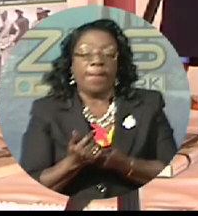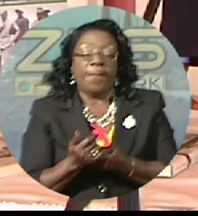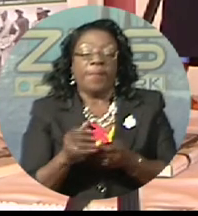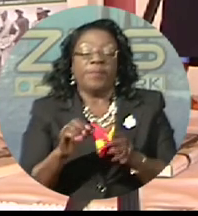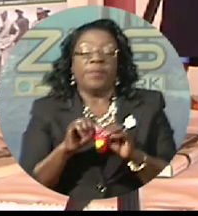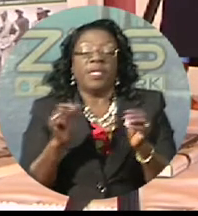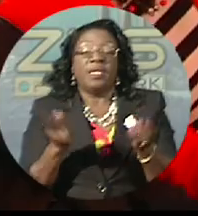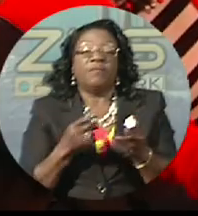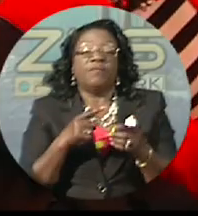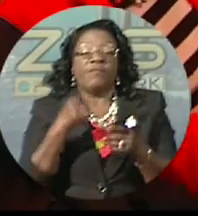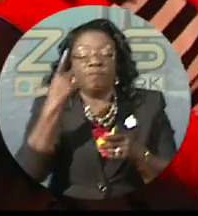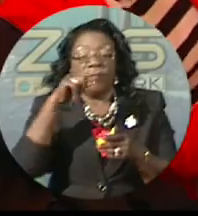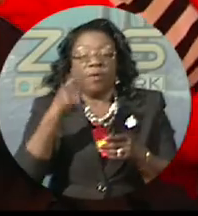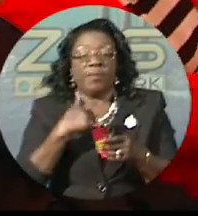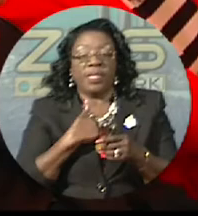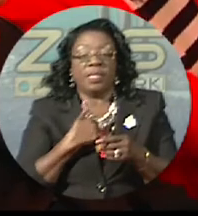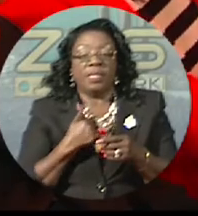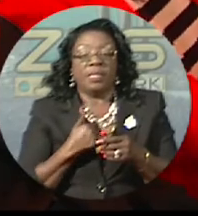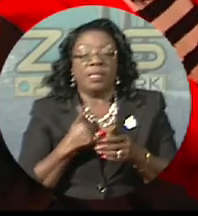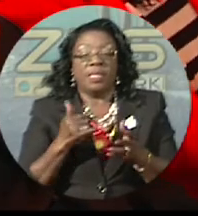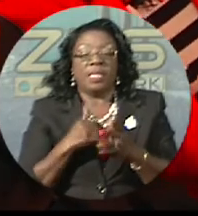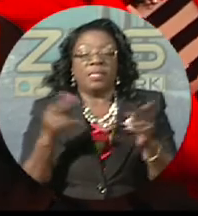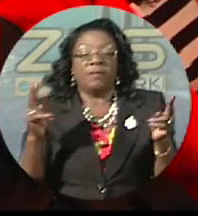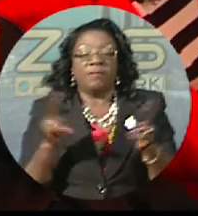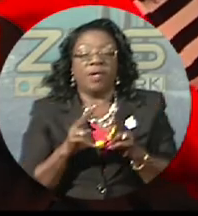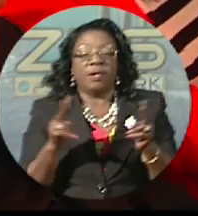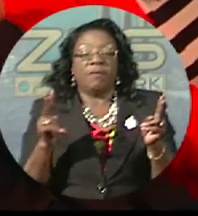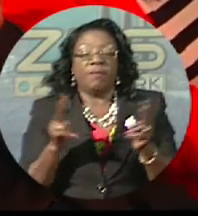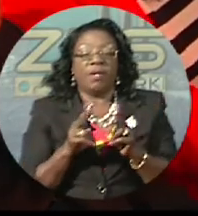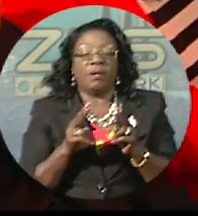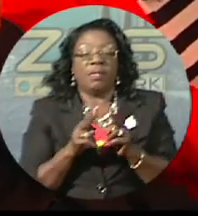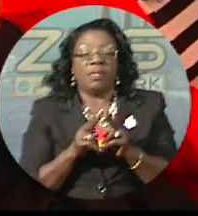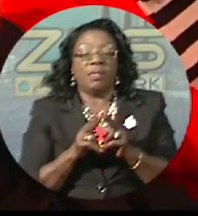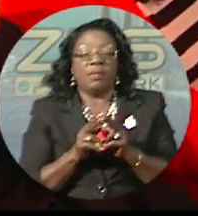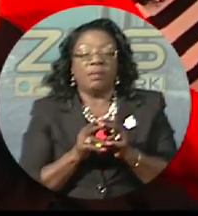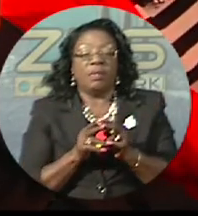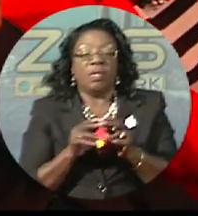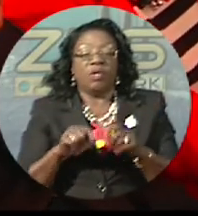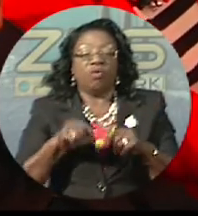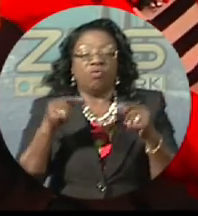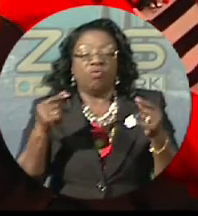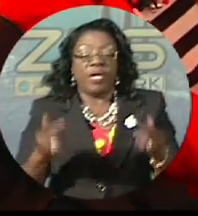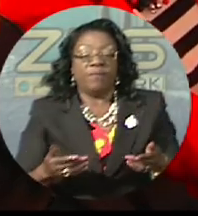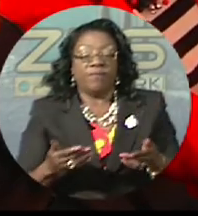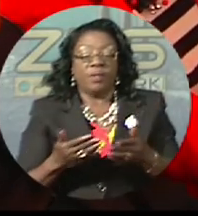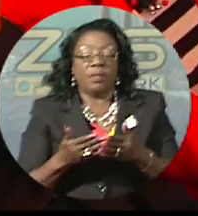It is for me a very, very grateful